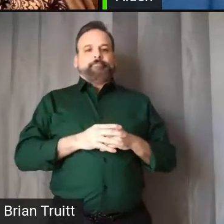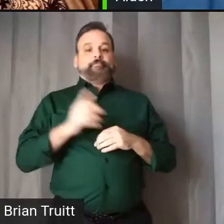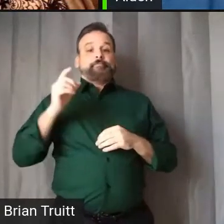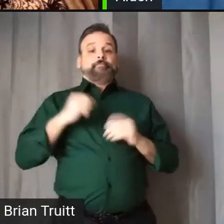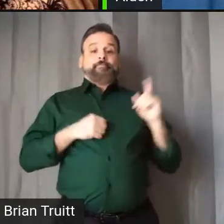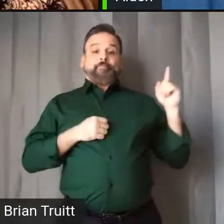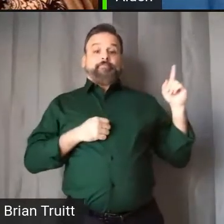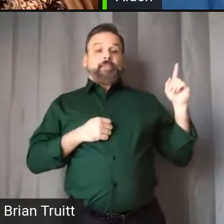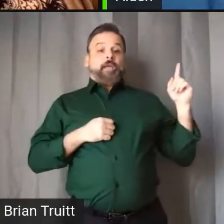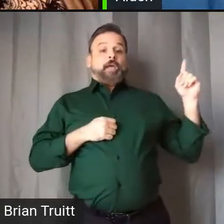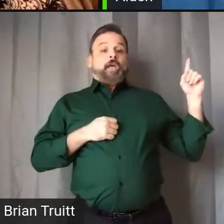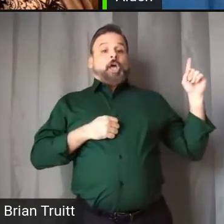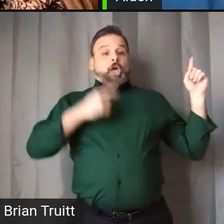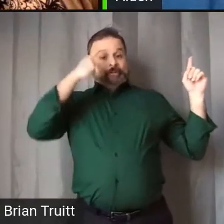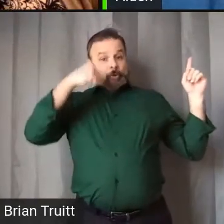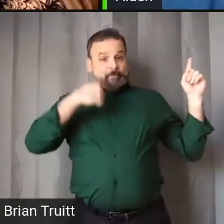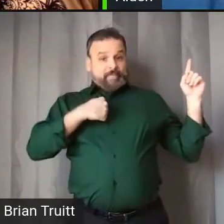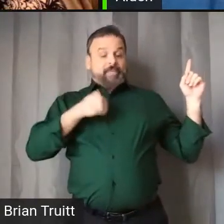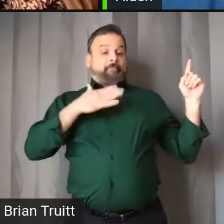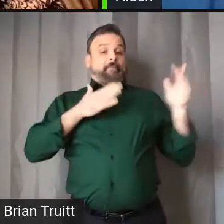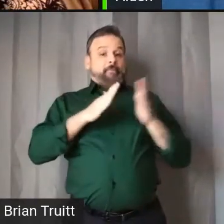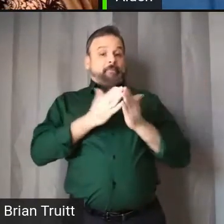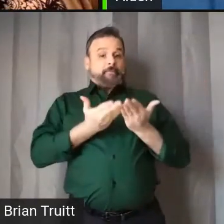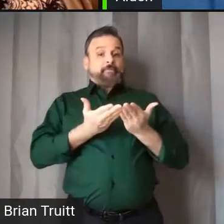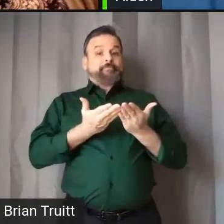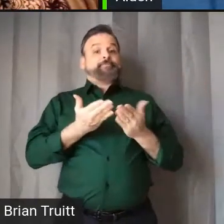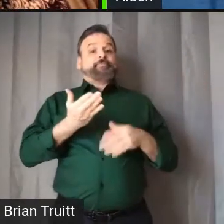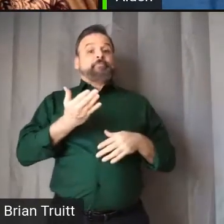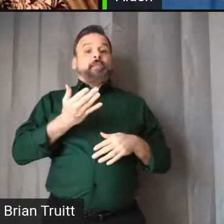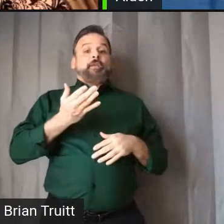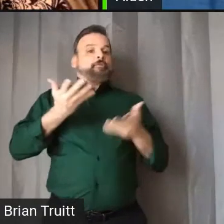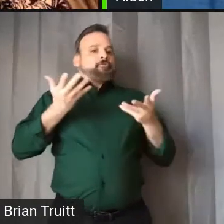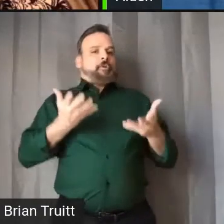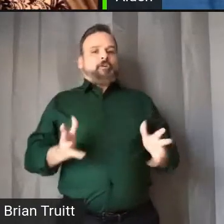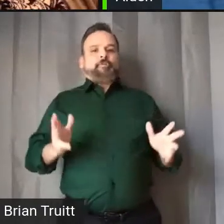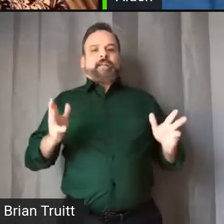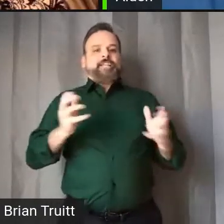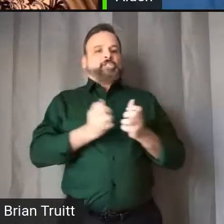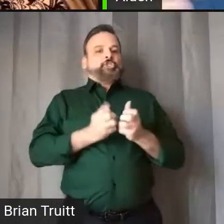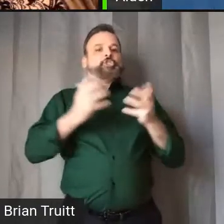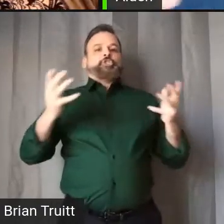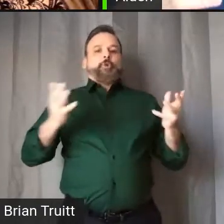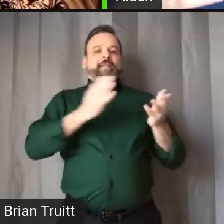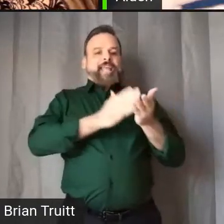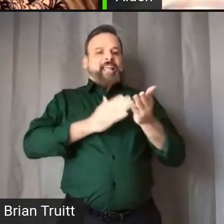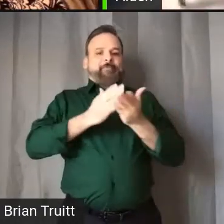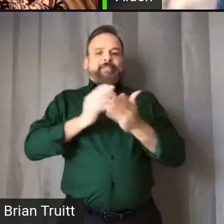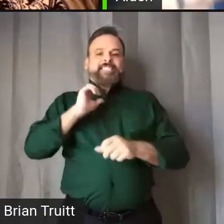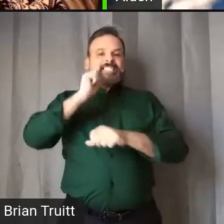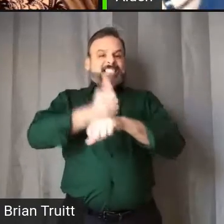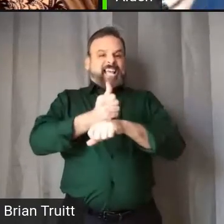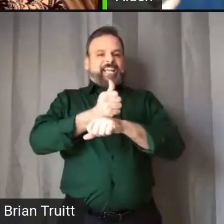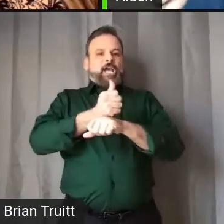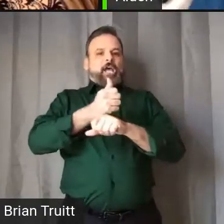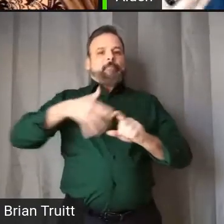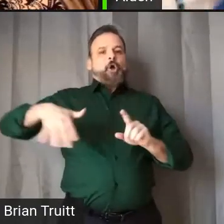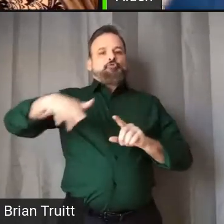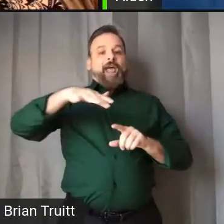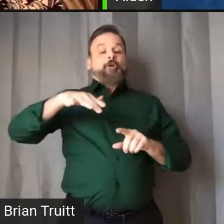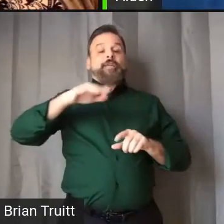So for me and in Cemetery Boys, there was already so many elements kind of set up around Dia de